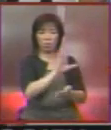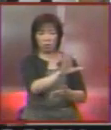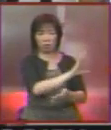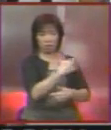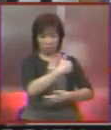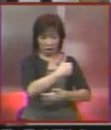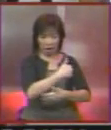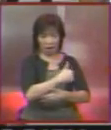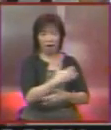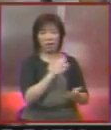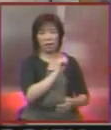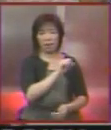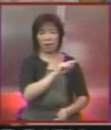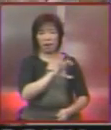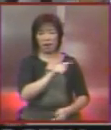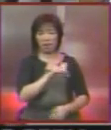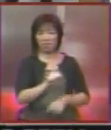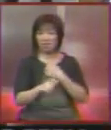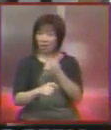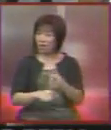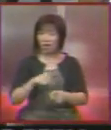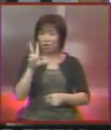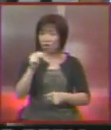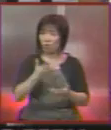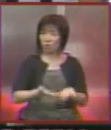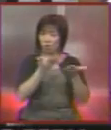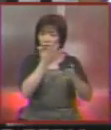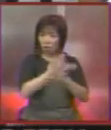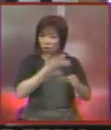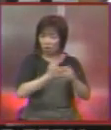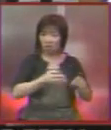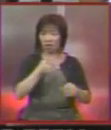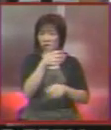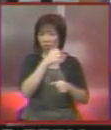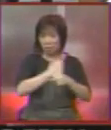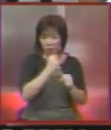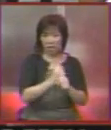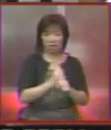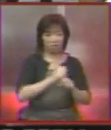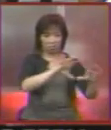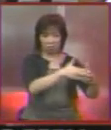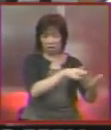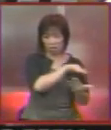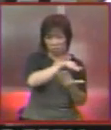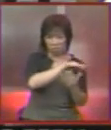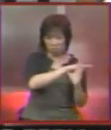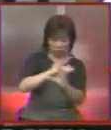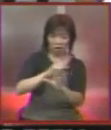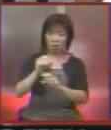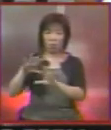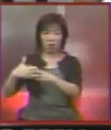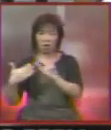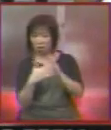this impeachment court that no motion for reconsideration may be made by any counsel, whether for the prosecution or for the